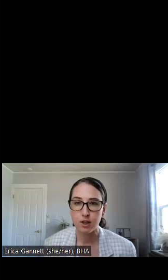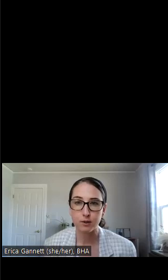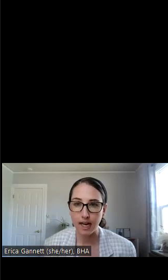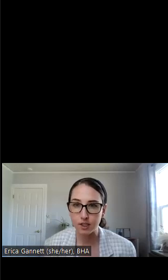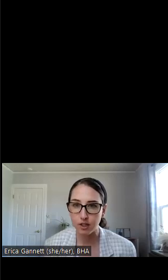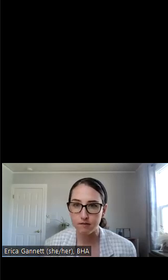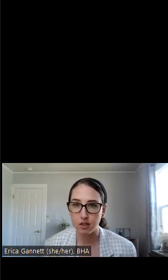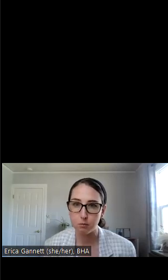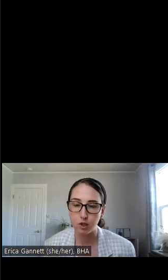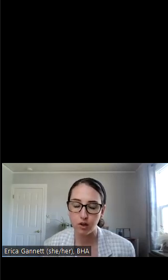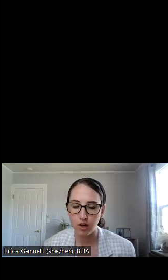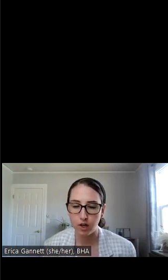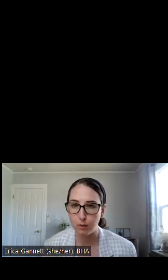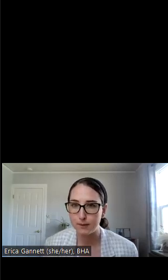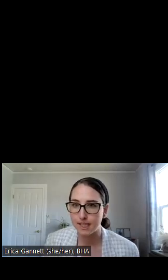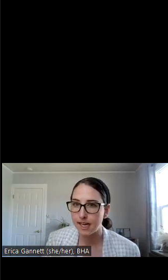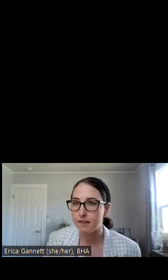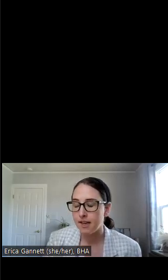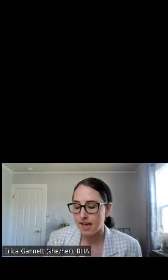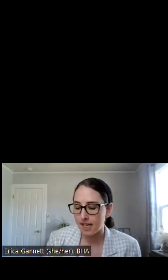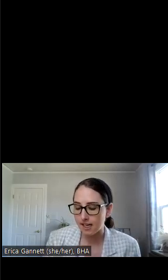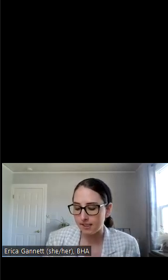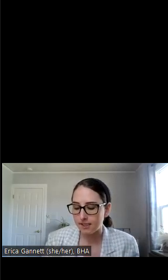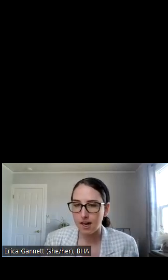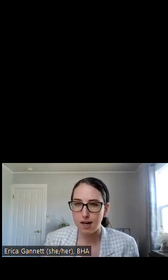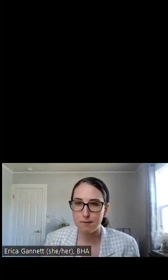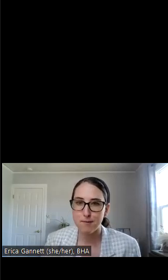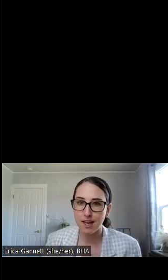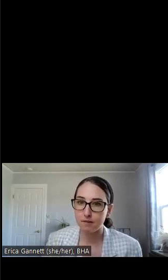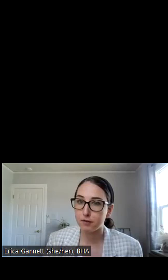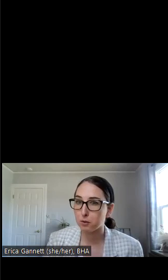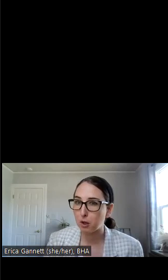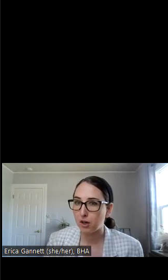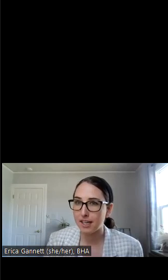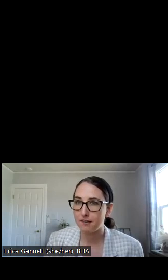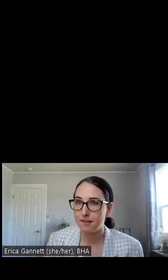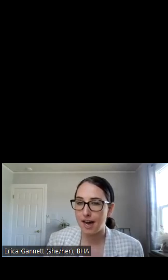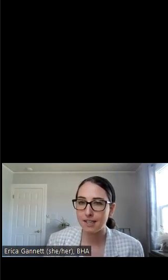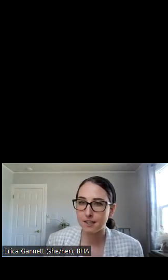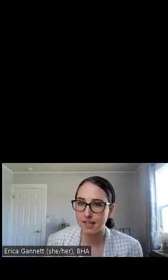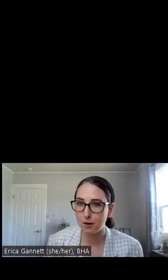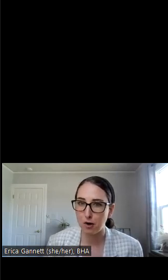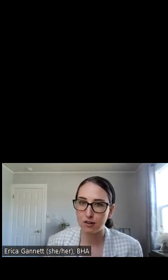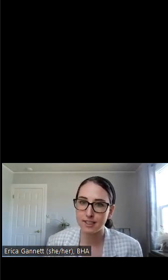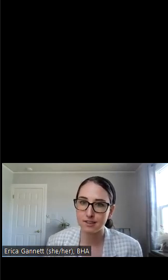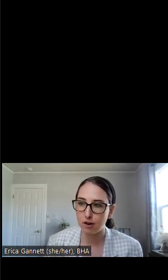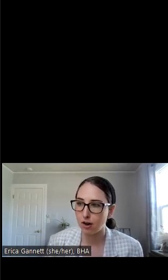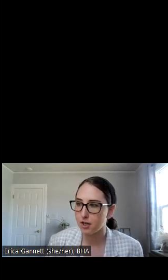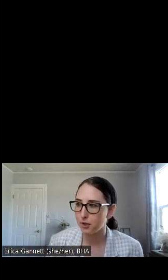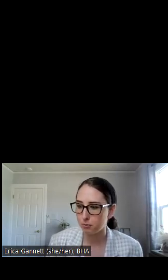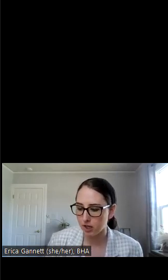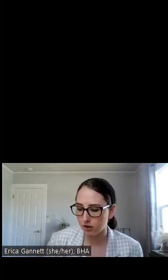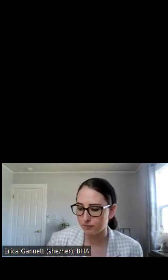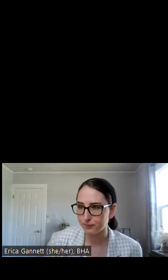Also, those slides are available on our website, and a full recording of that town hall is on